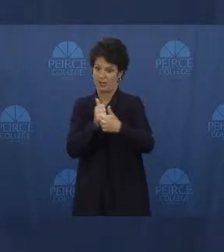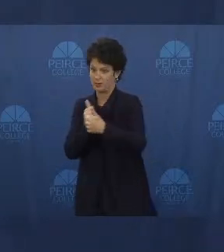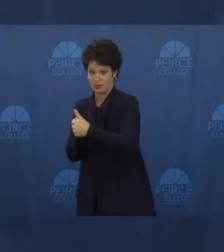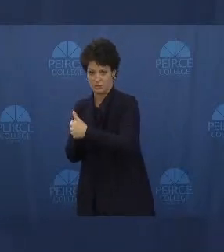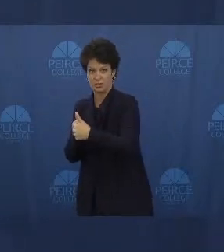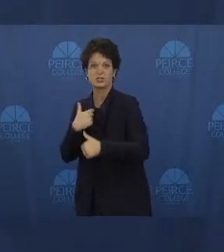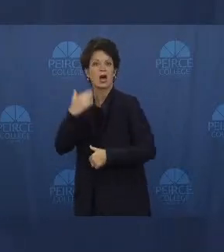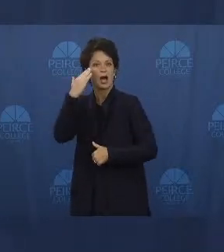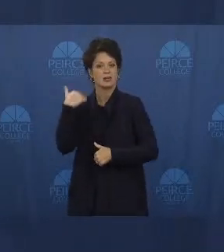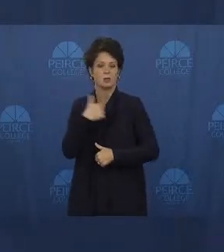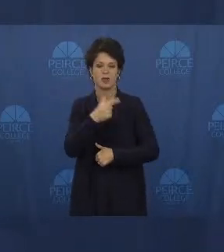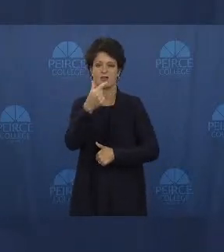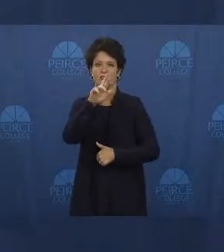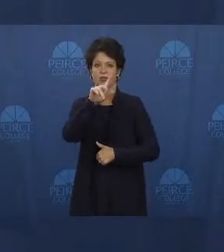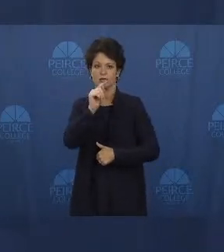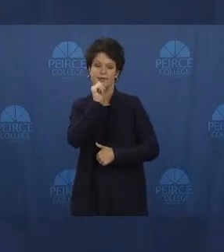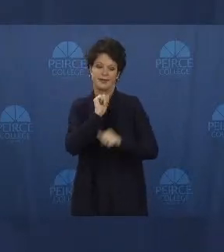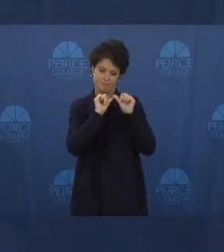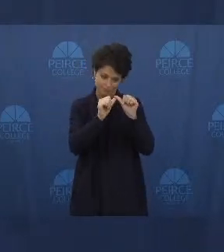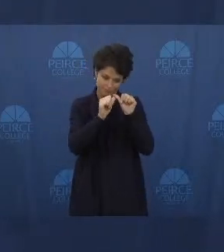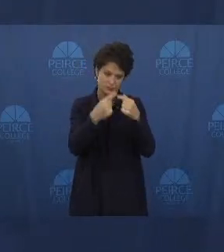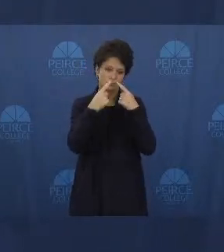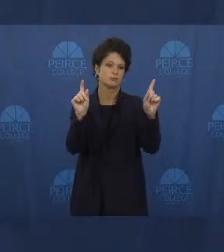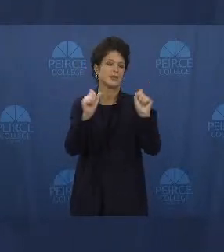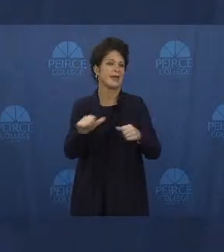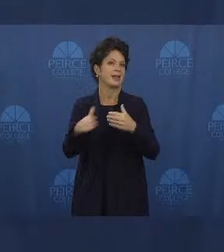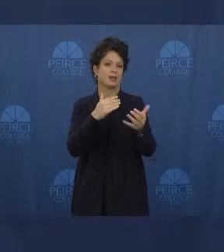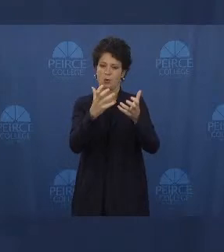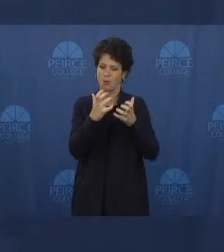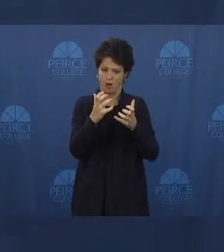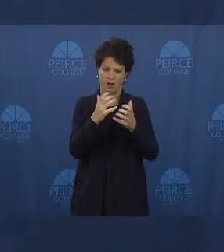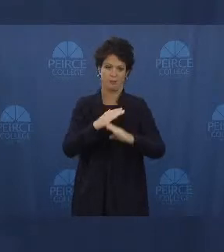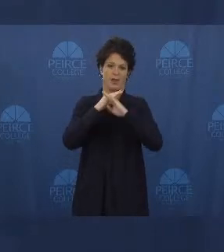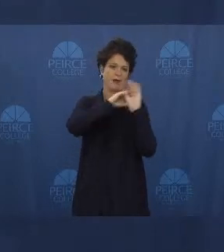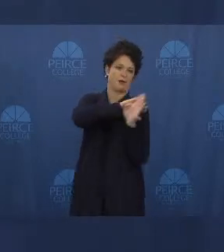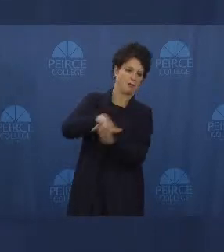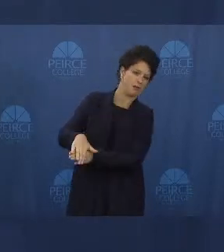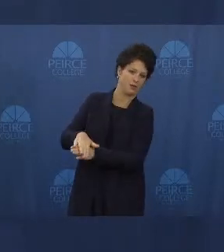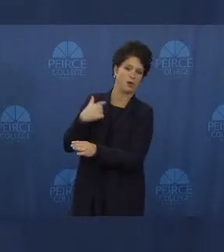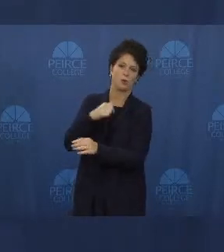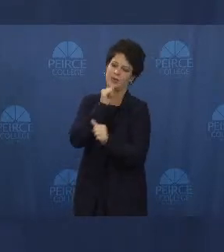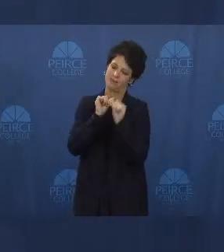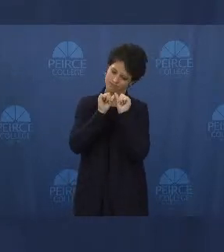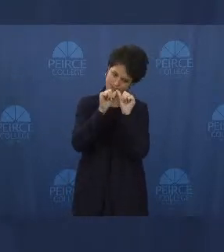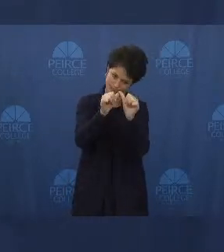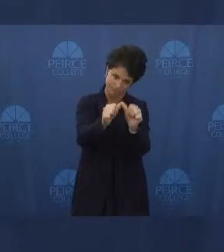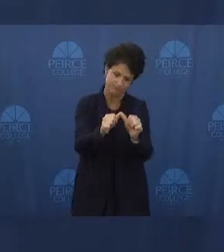I know we have the grit to achieve anything we want because we persevered.